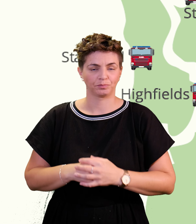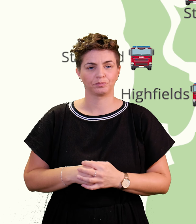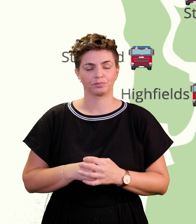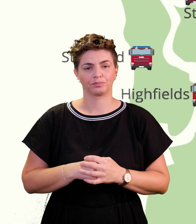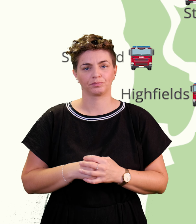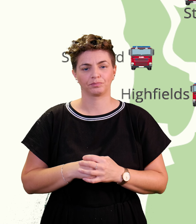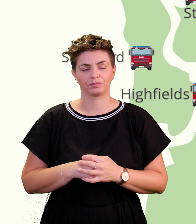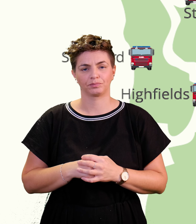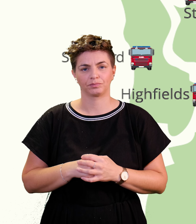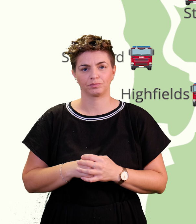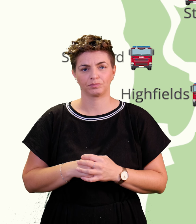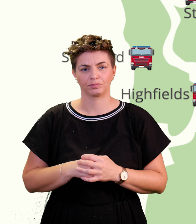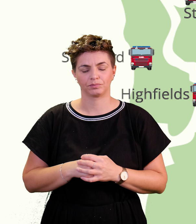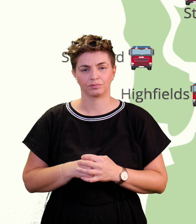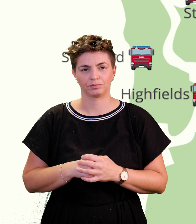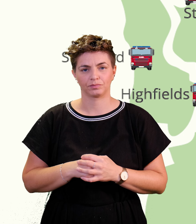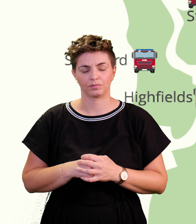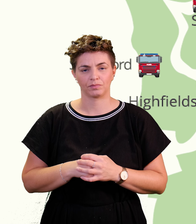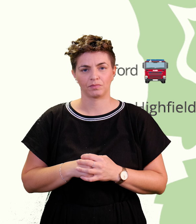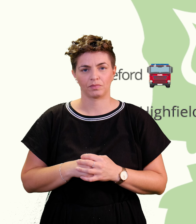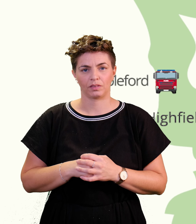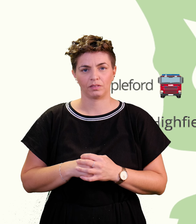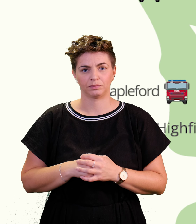one of those fire engines from London Road.